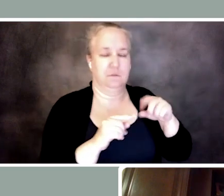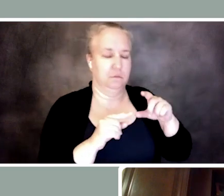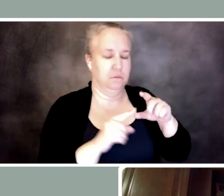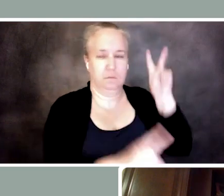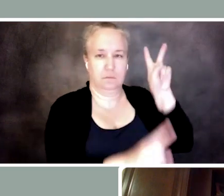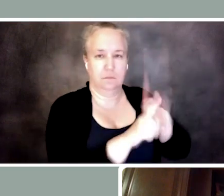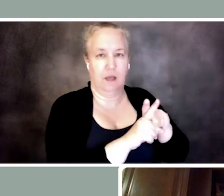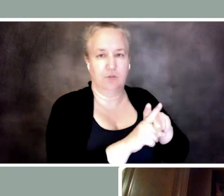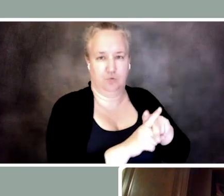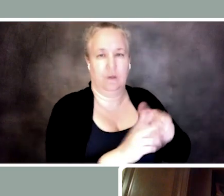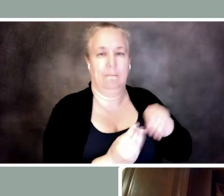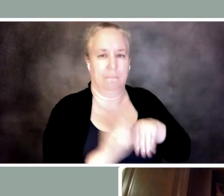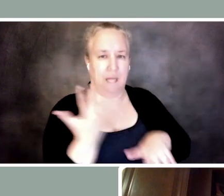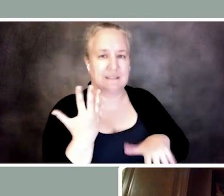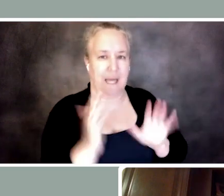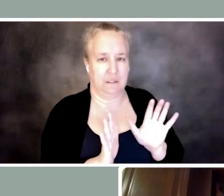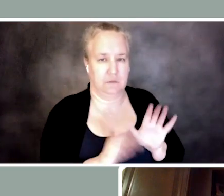to the metastatic setting.